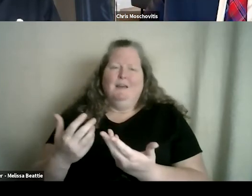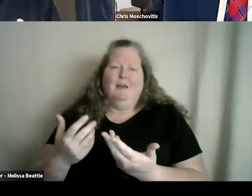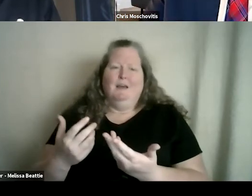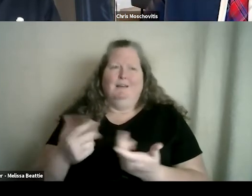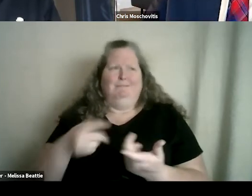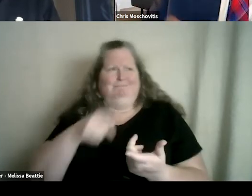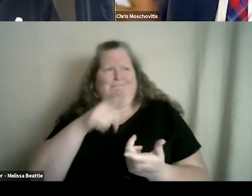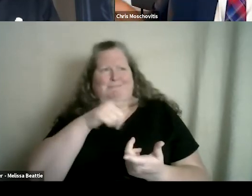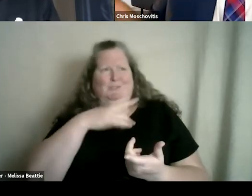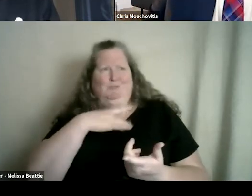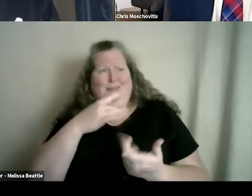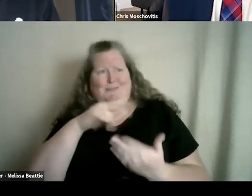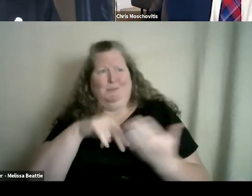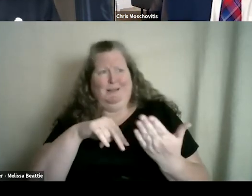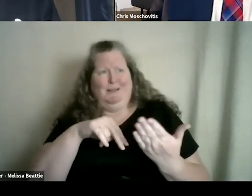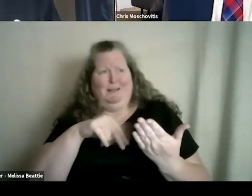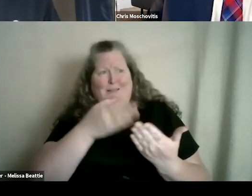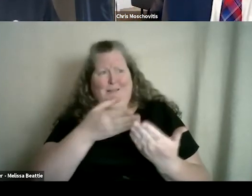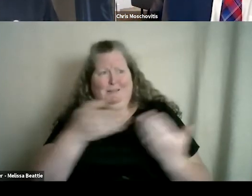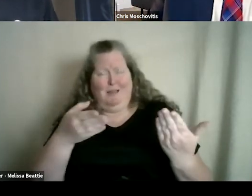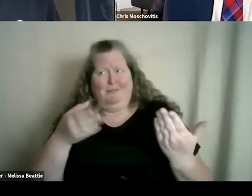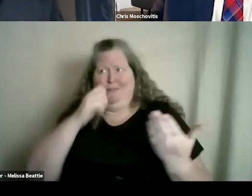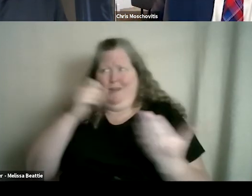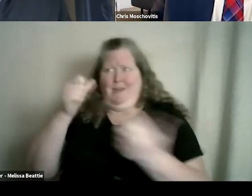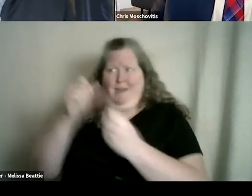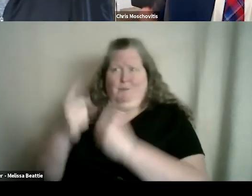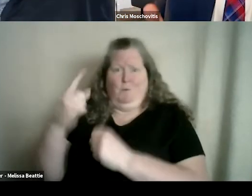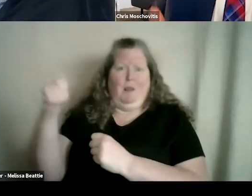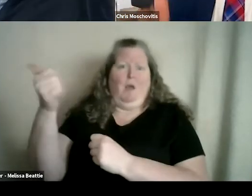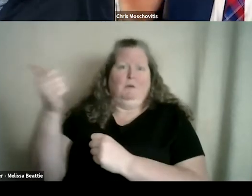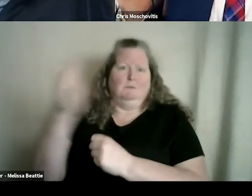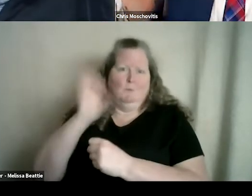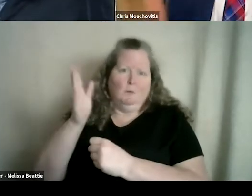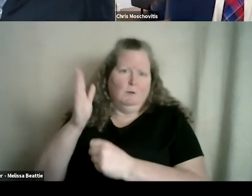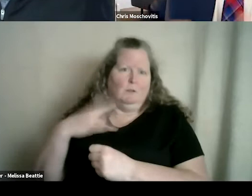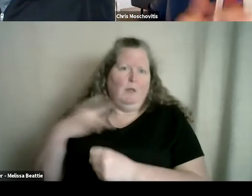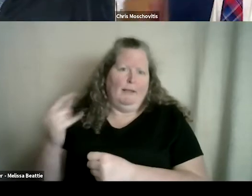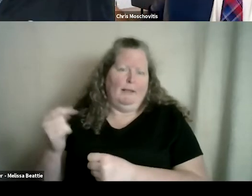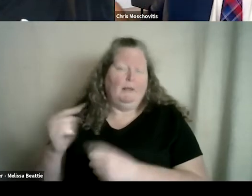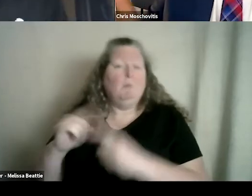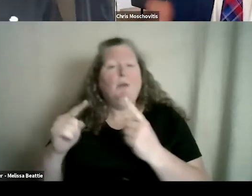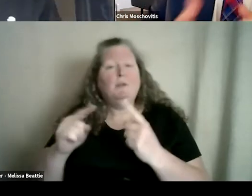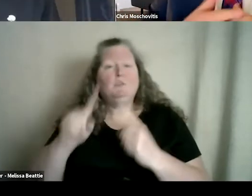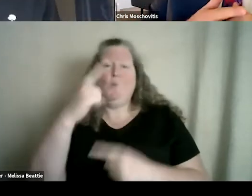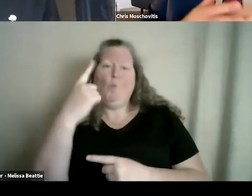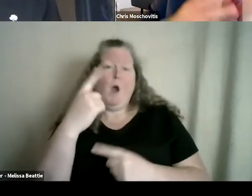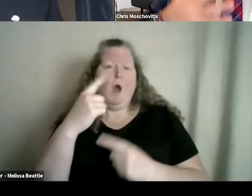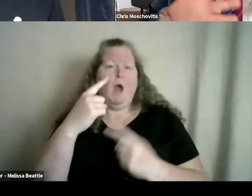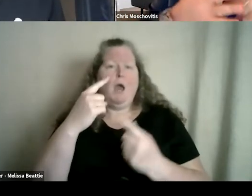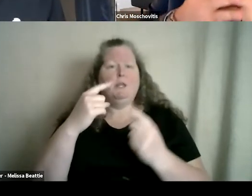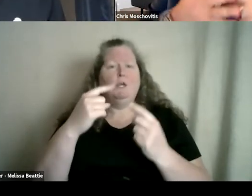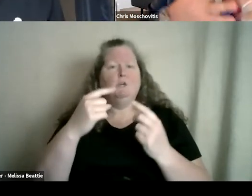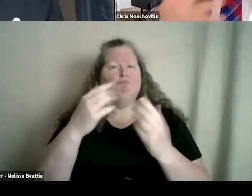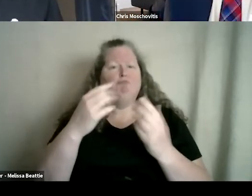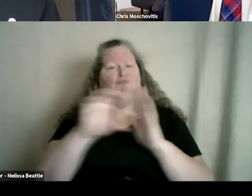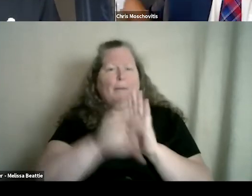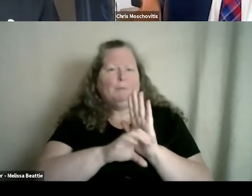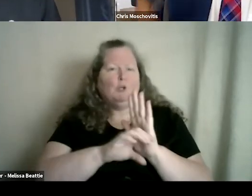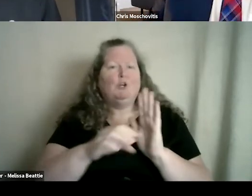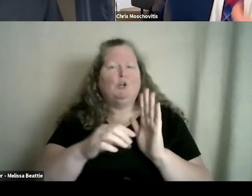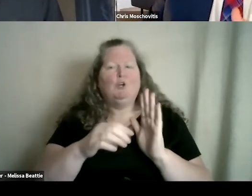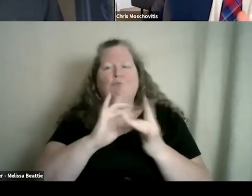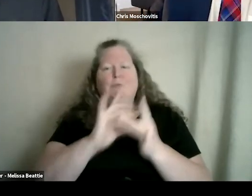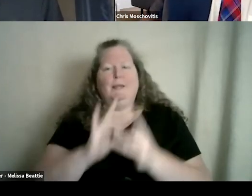like to read this stuff, it doesn't mean that everybody else is going to love it. But there is a chapter dedicated to this, and there are